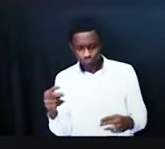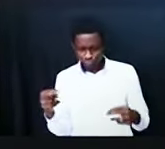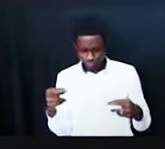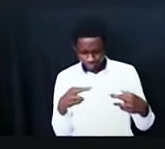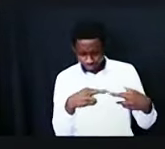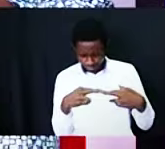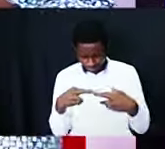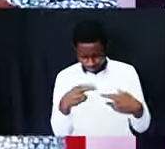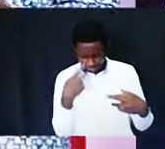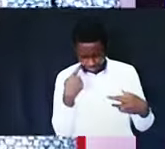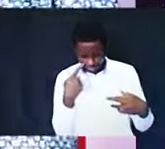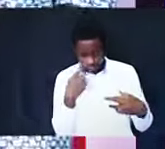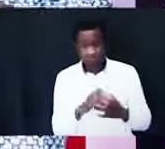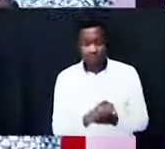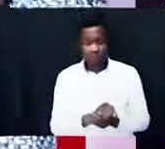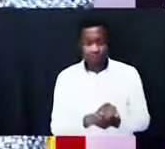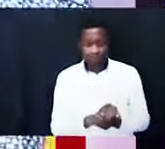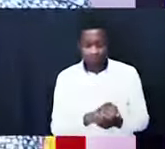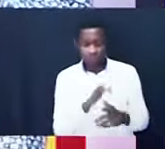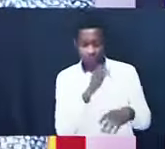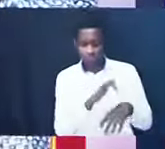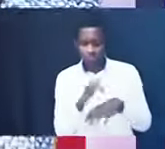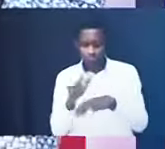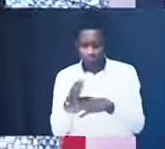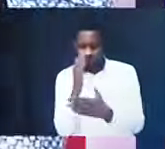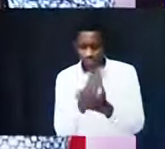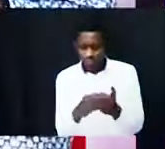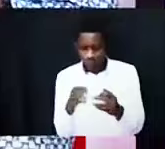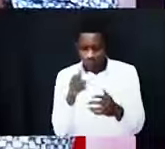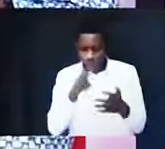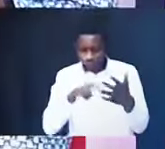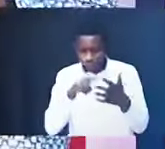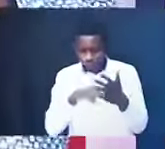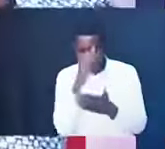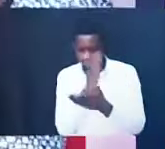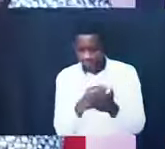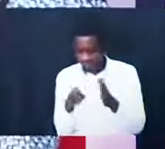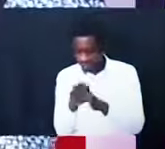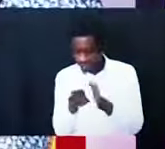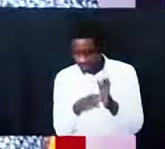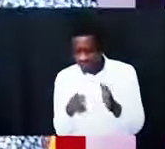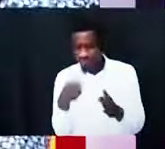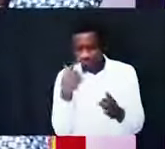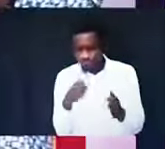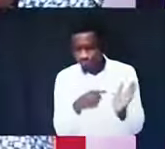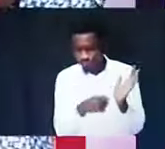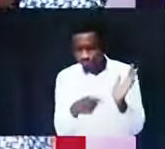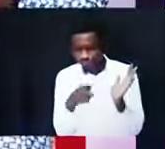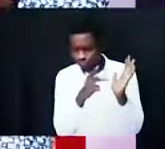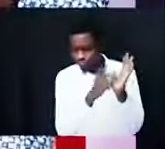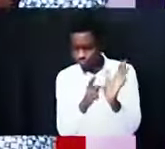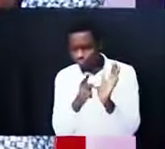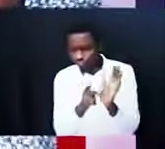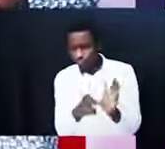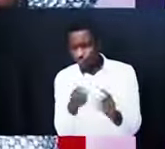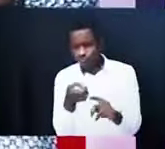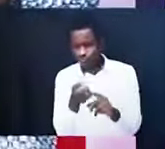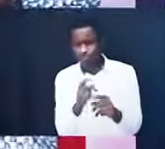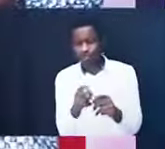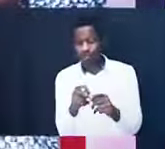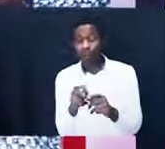We will touch a couple of scriptures here to prove this point, particularly from the Gospel